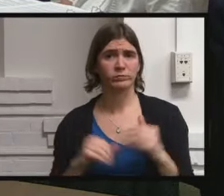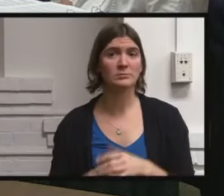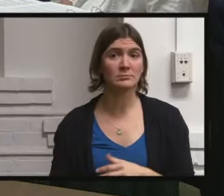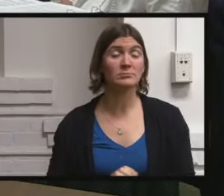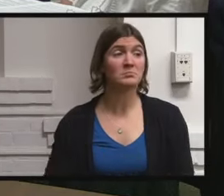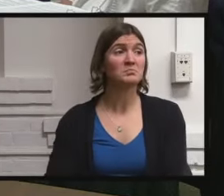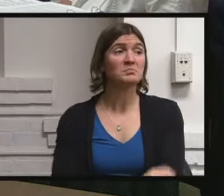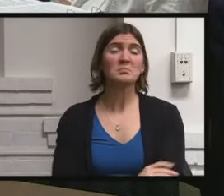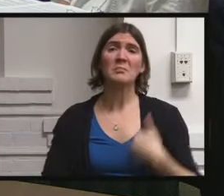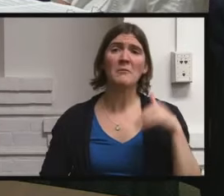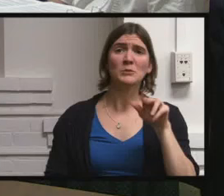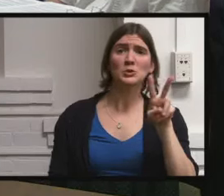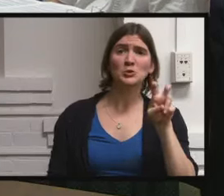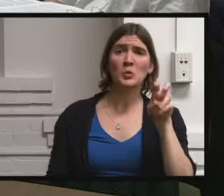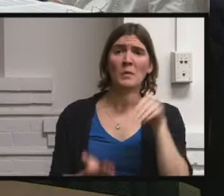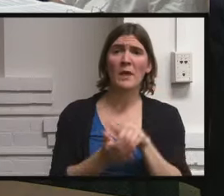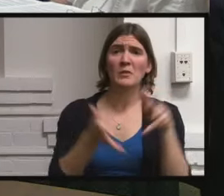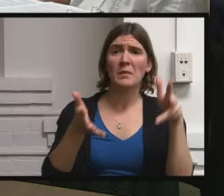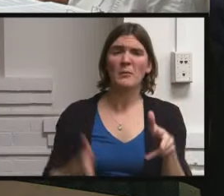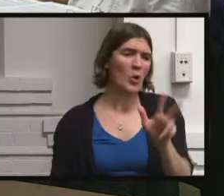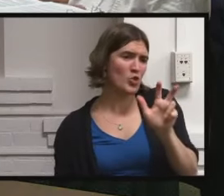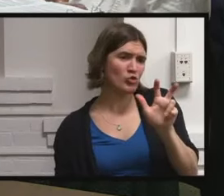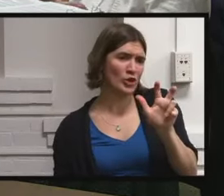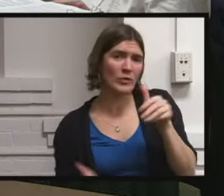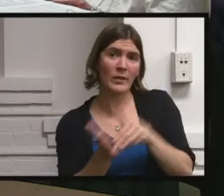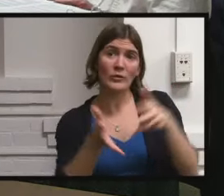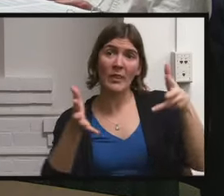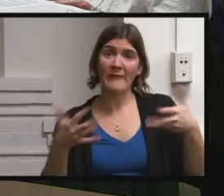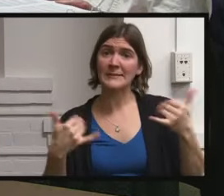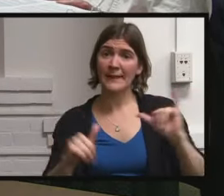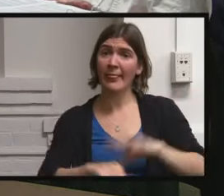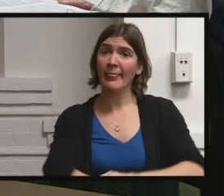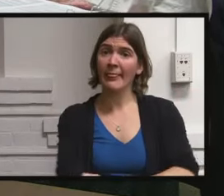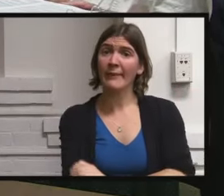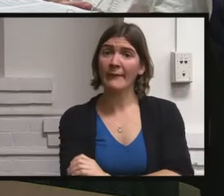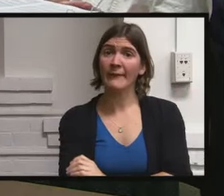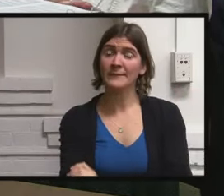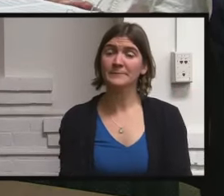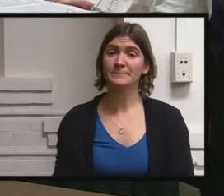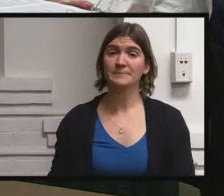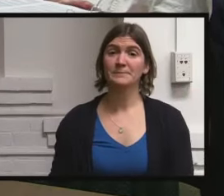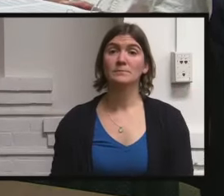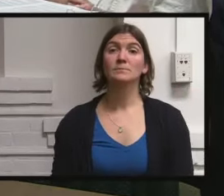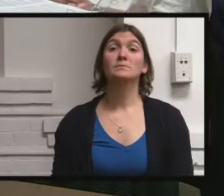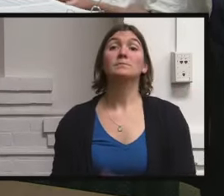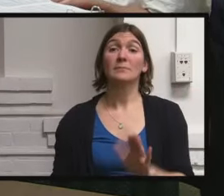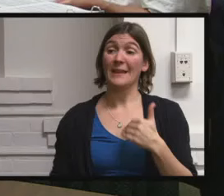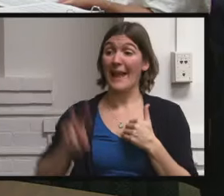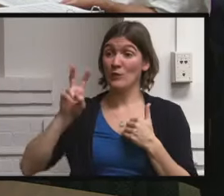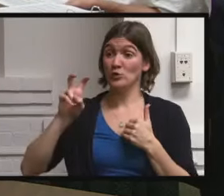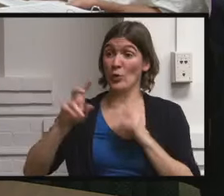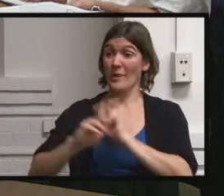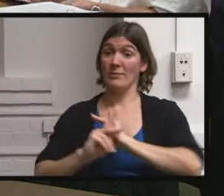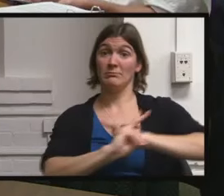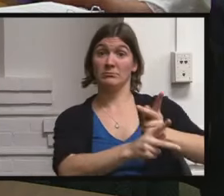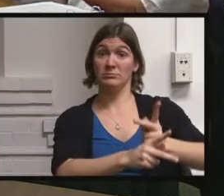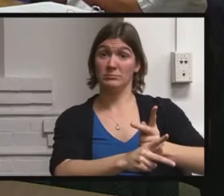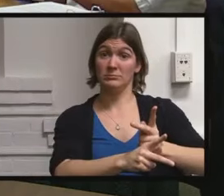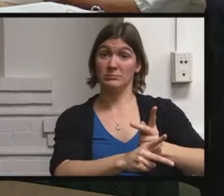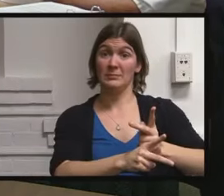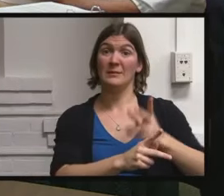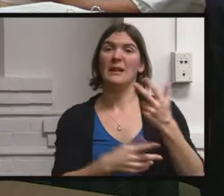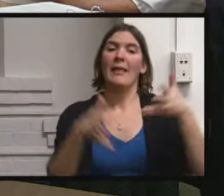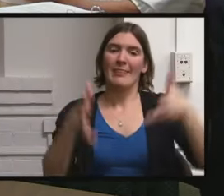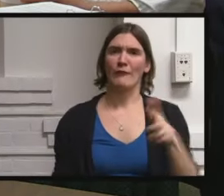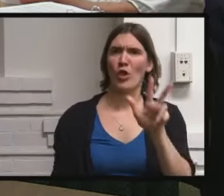we have a couple hundred thousand. It's about 300 right now. 300, right. And above and beyond the 200 that would be lost. Yeah. Right. I think